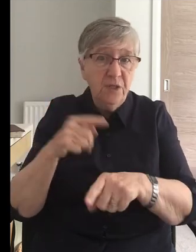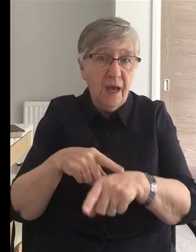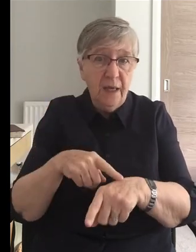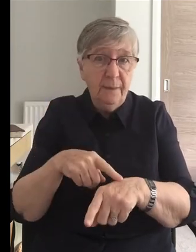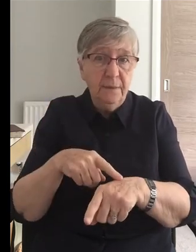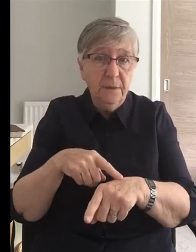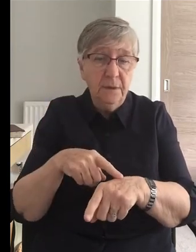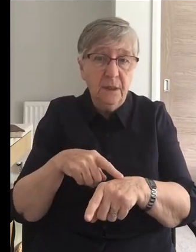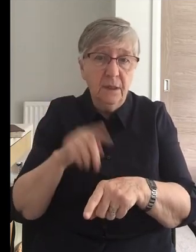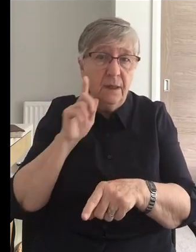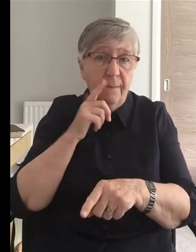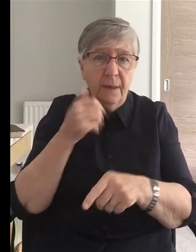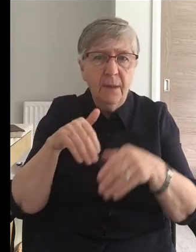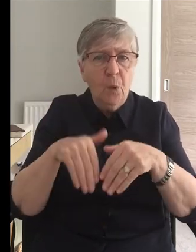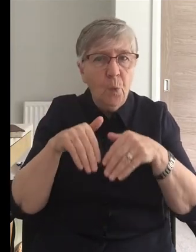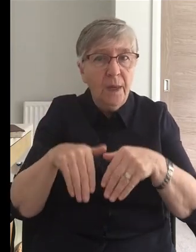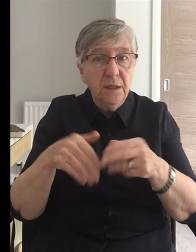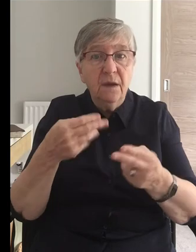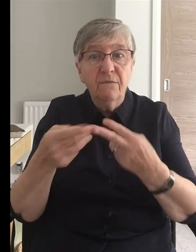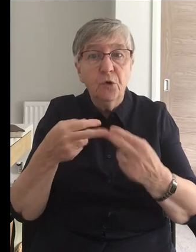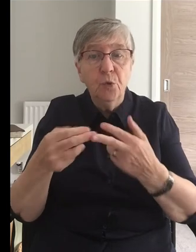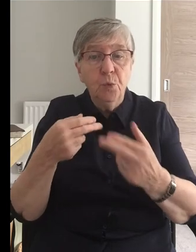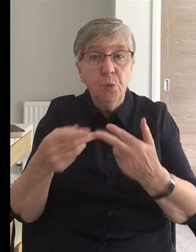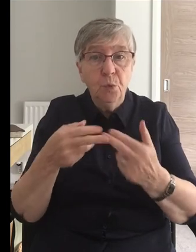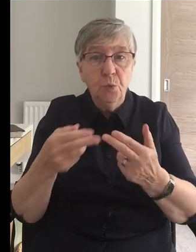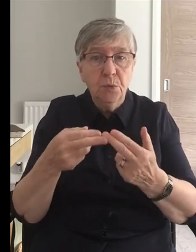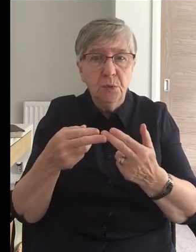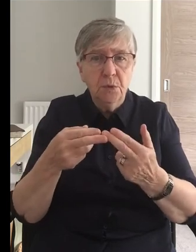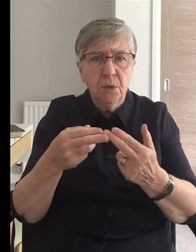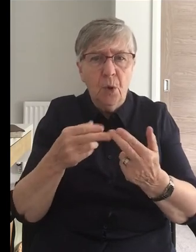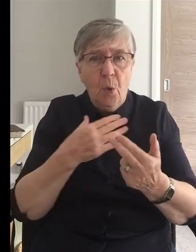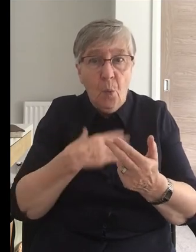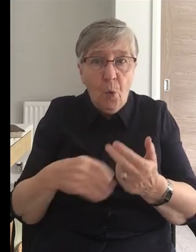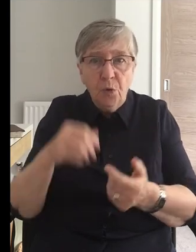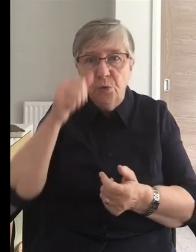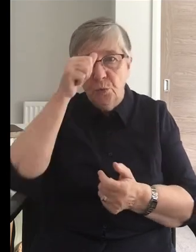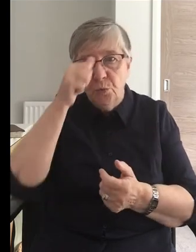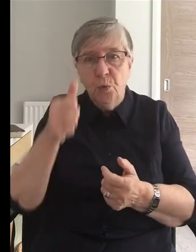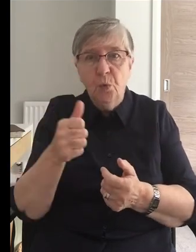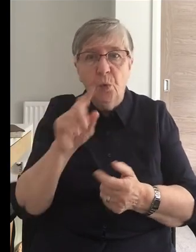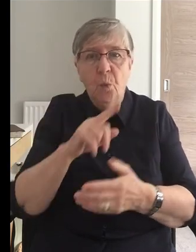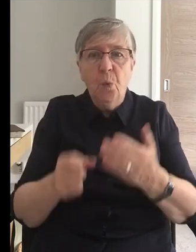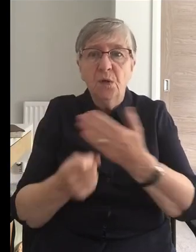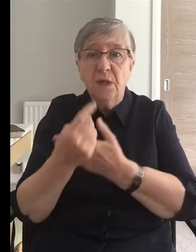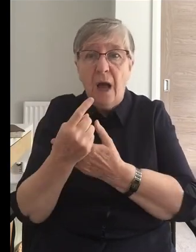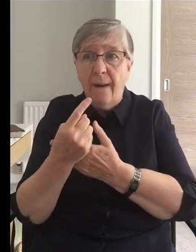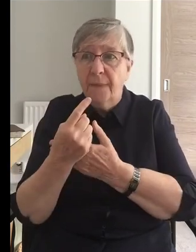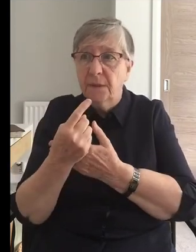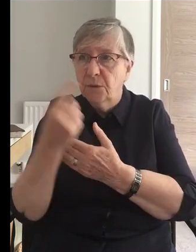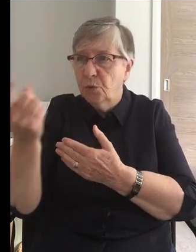are waiting for news, desperately wanting to know what's happened to a loved one.